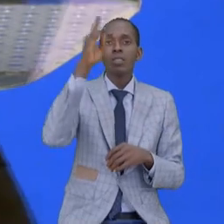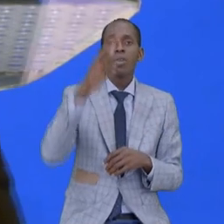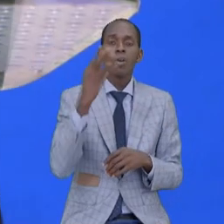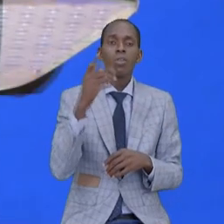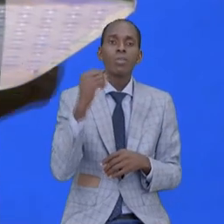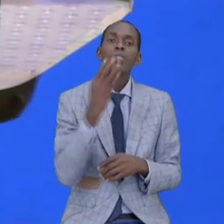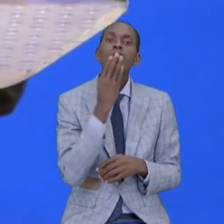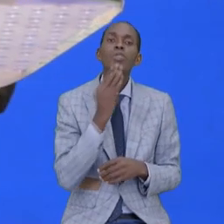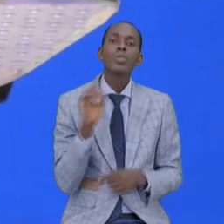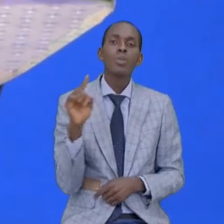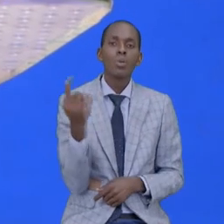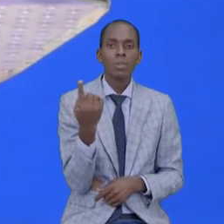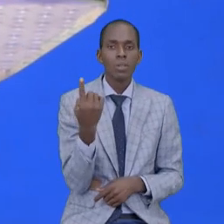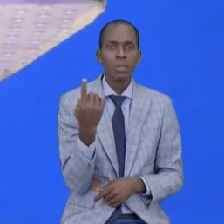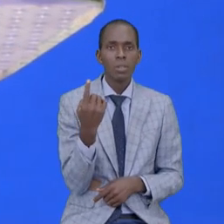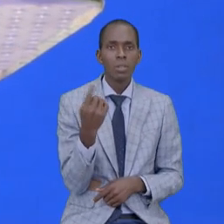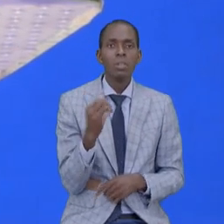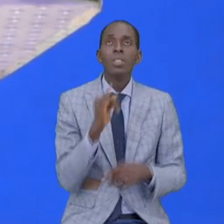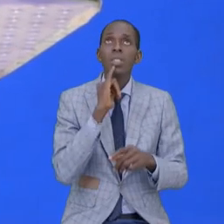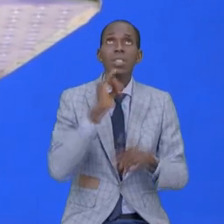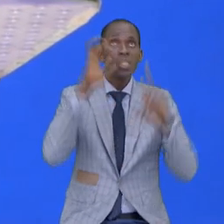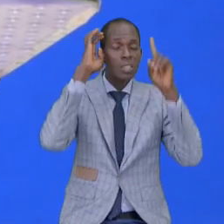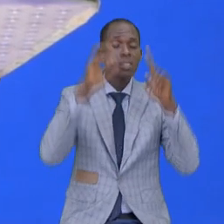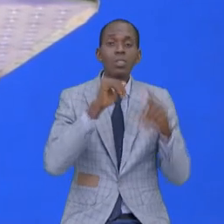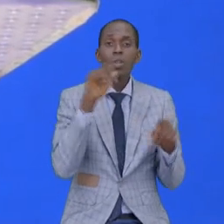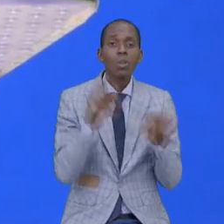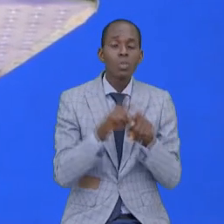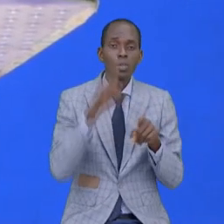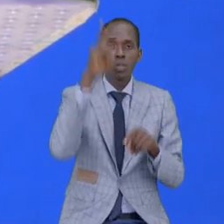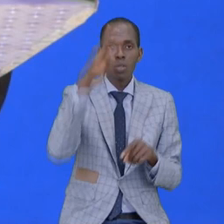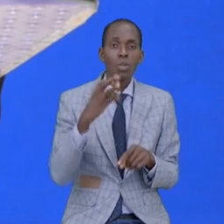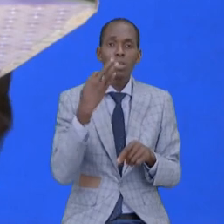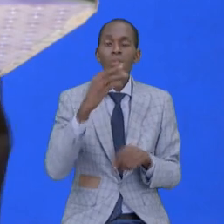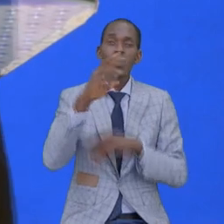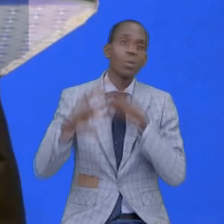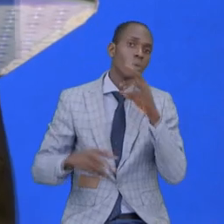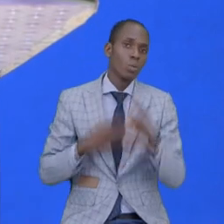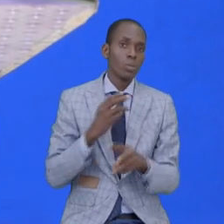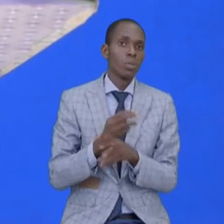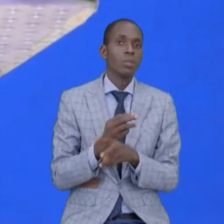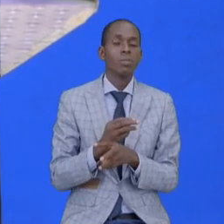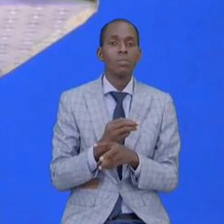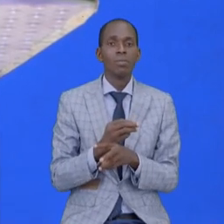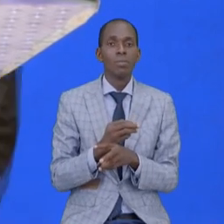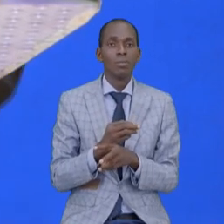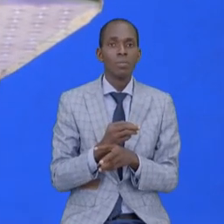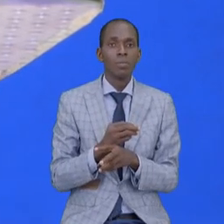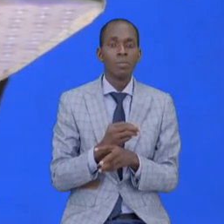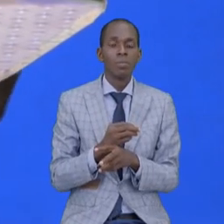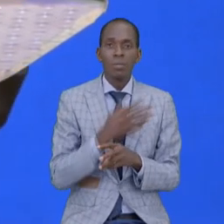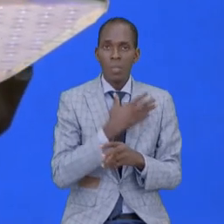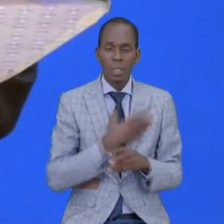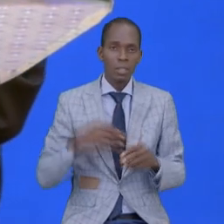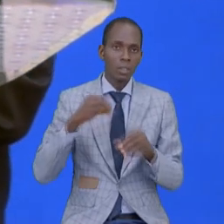Is he not also of the Gentiles? Yes, of the Gentiles also. And then